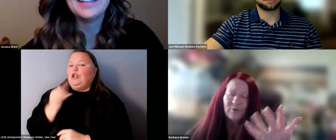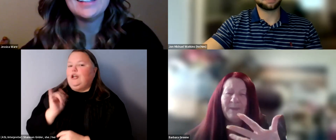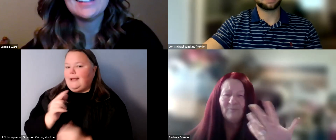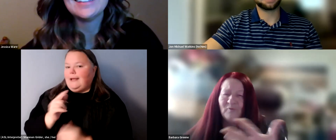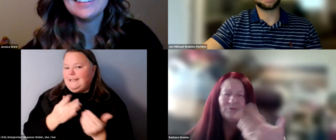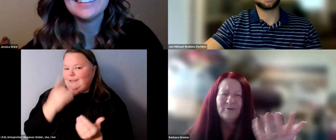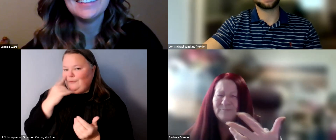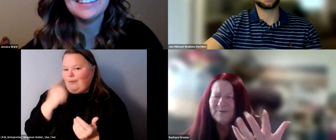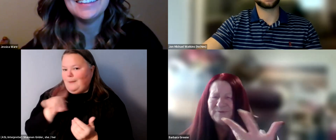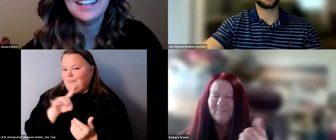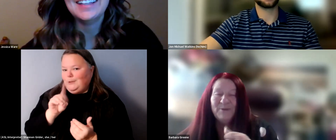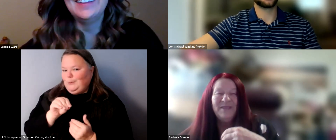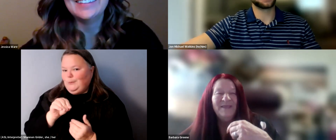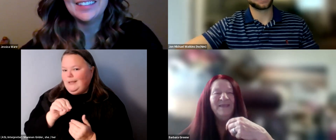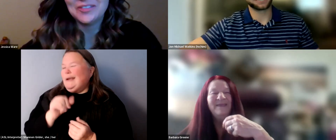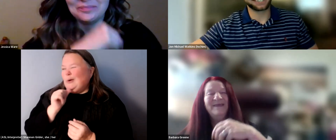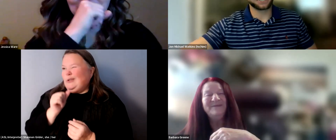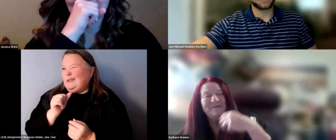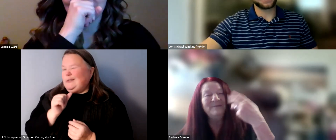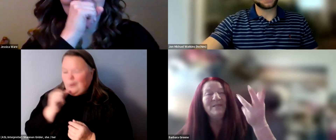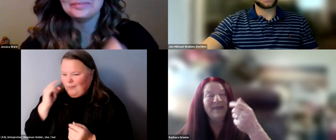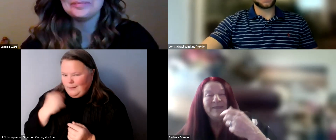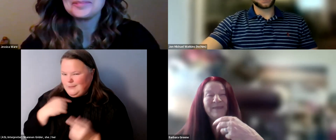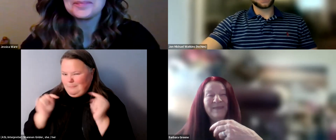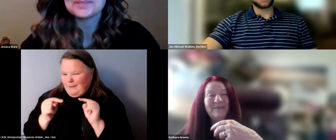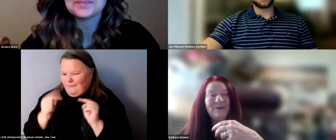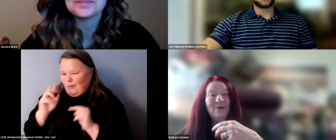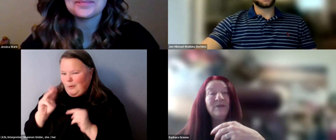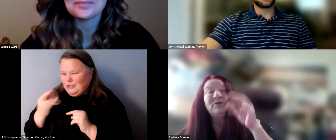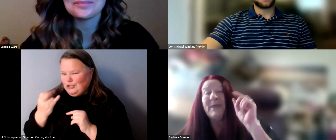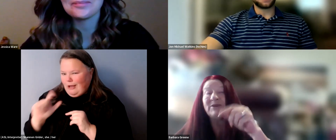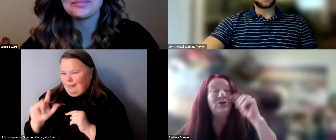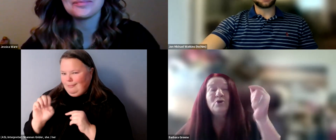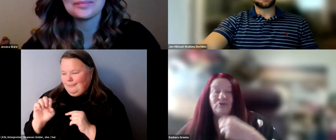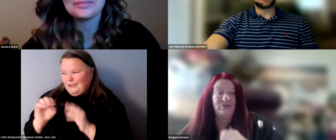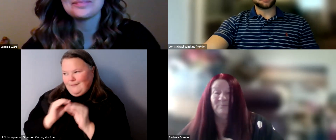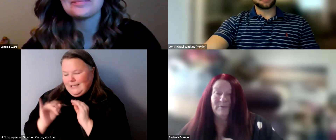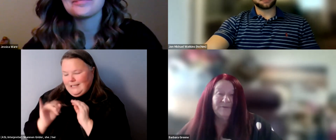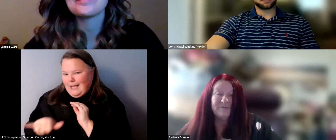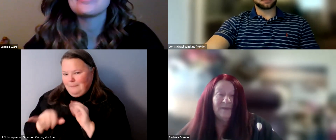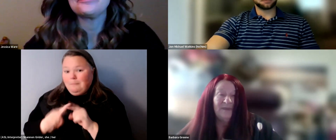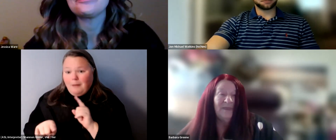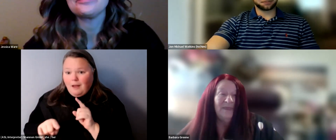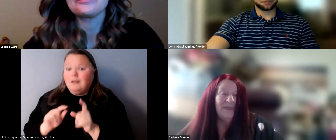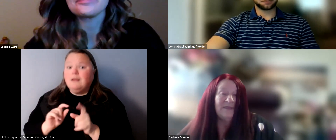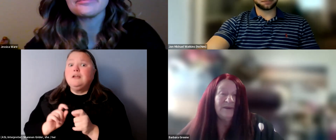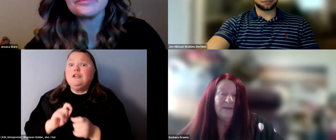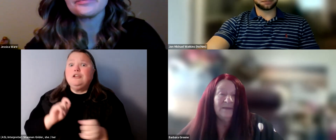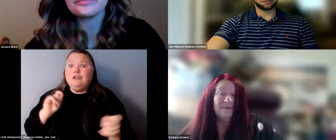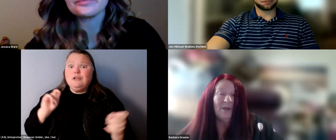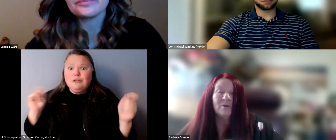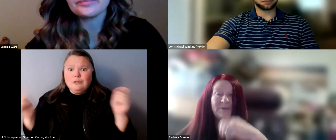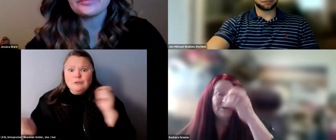could have been very painful for Michelle to fix that, but it seemed like, she made a huge difference